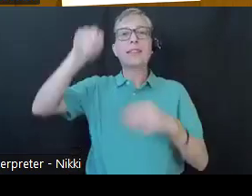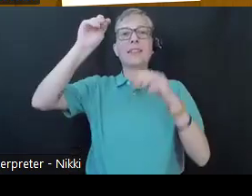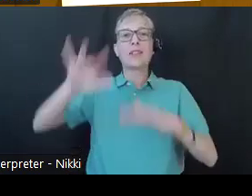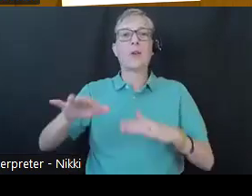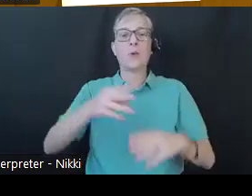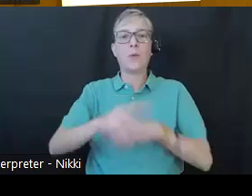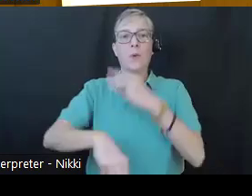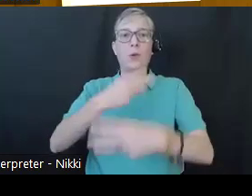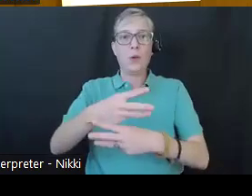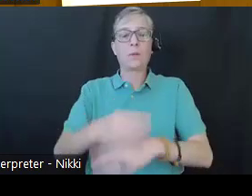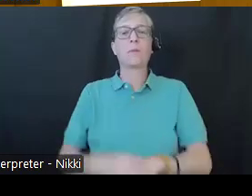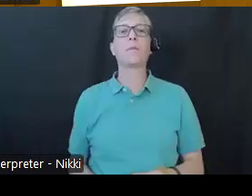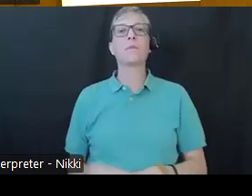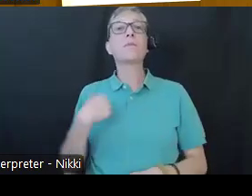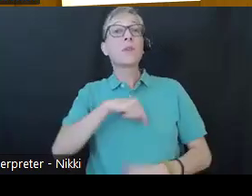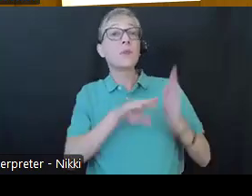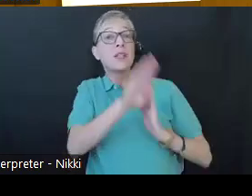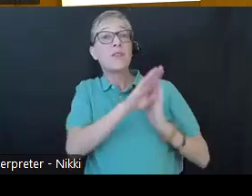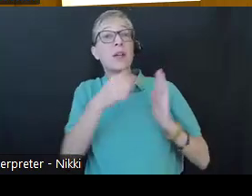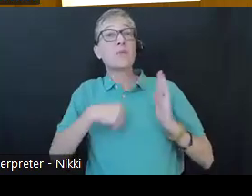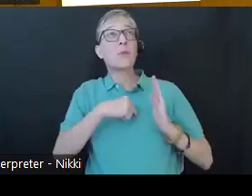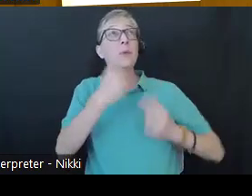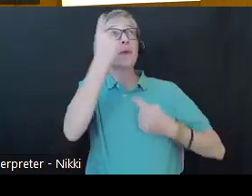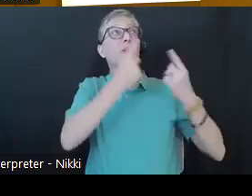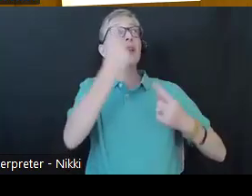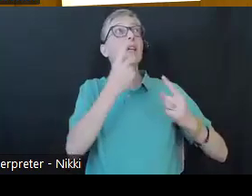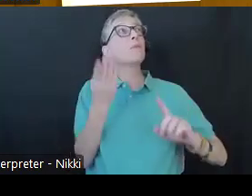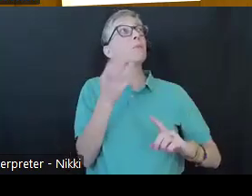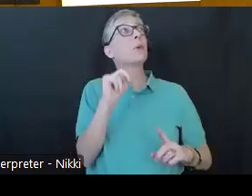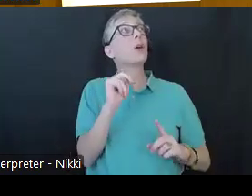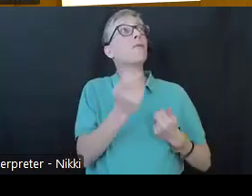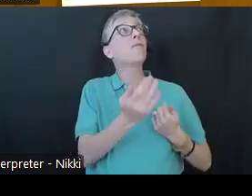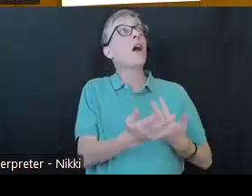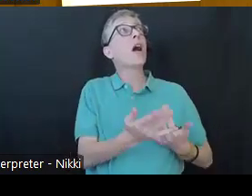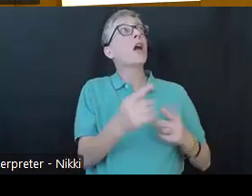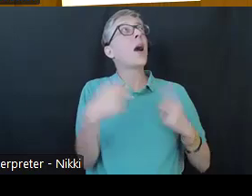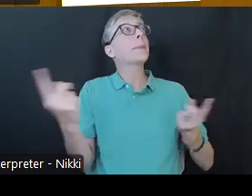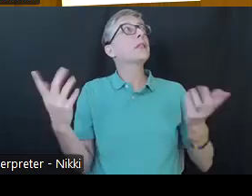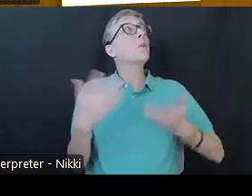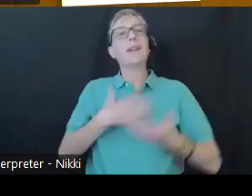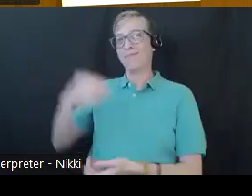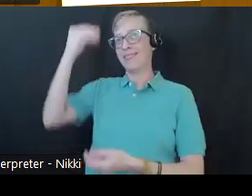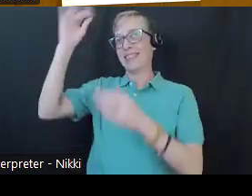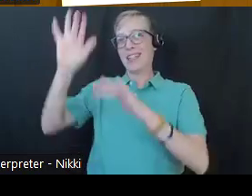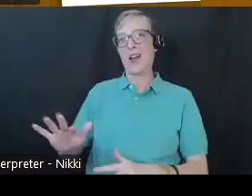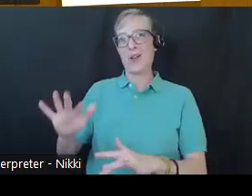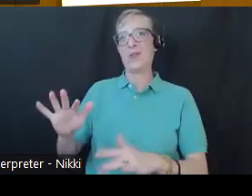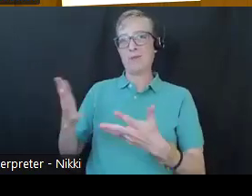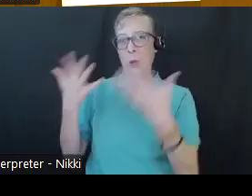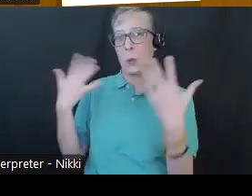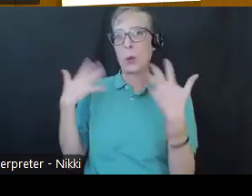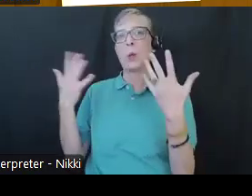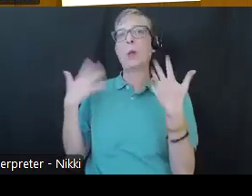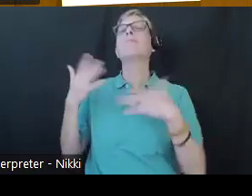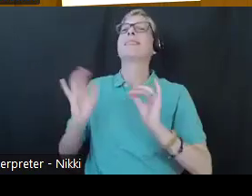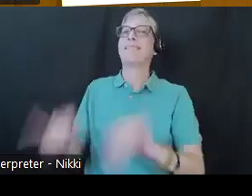created it, we were trying to think, okay, what's the opposite of burn, fire? Snow. Cool. So you got Snow World. So you can